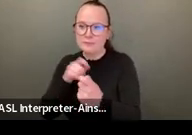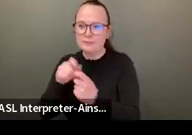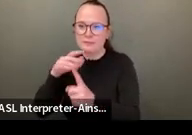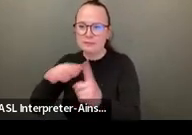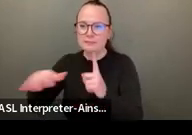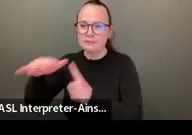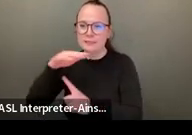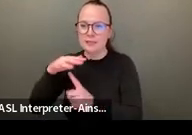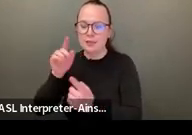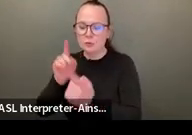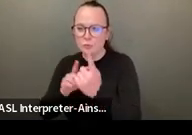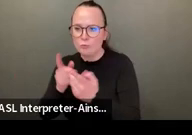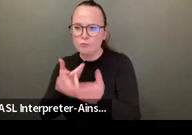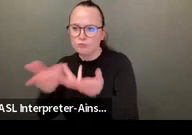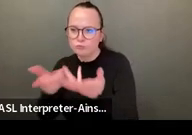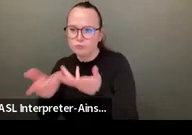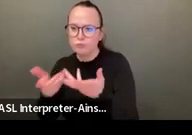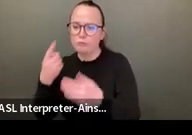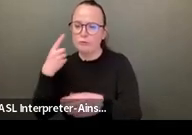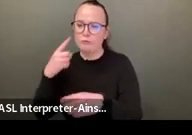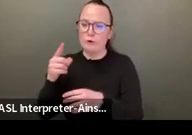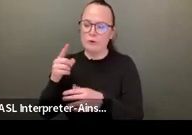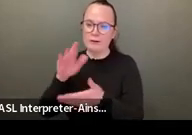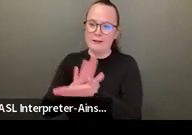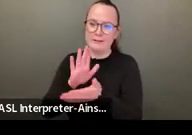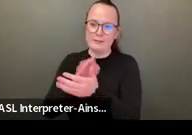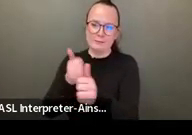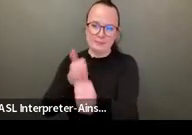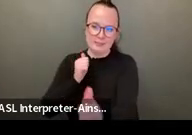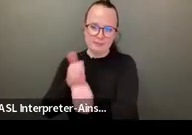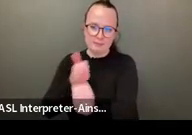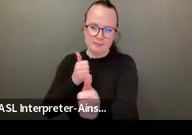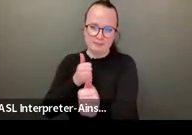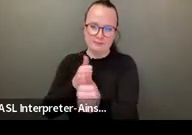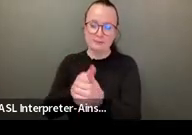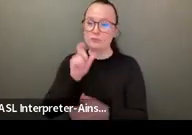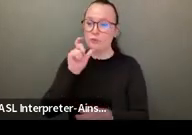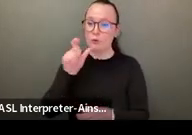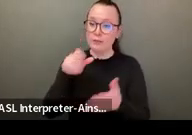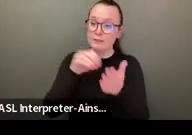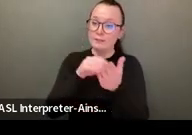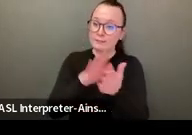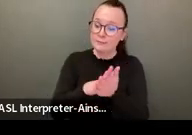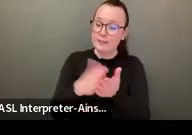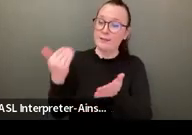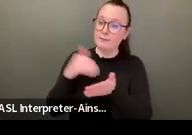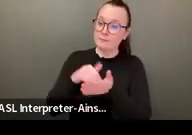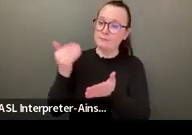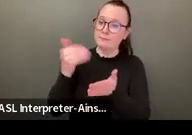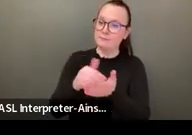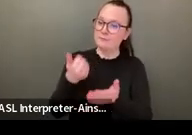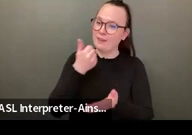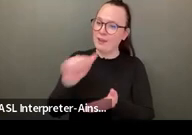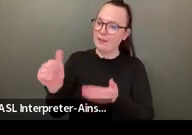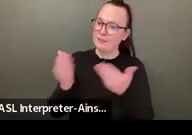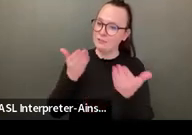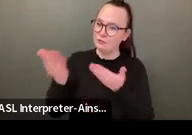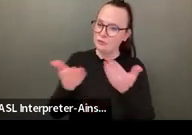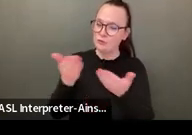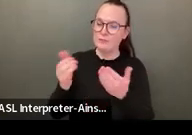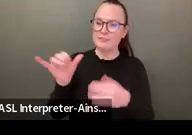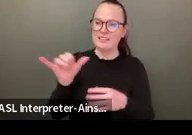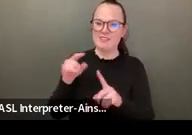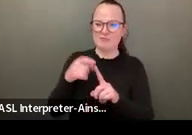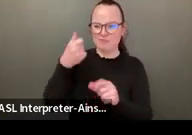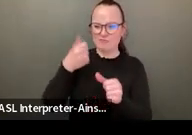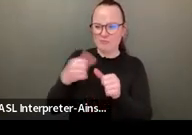her academic deficits. There's no need to restate any of the services that she's getting, like from the service grid or times